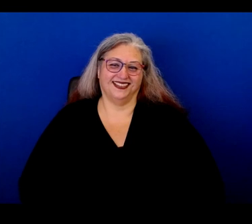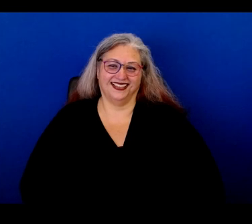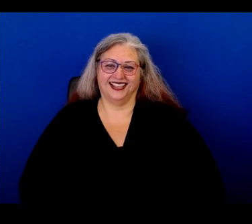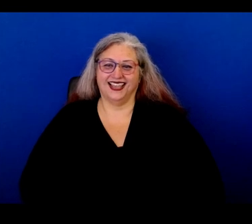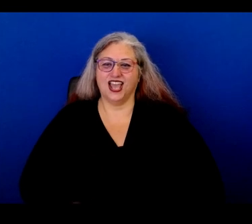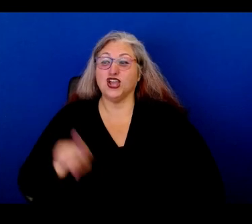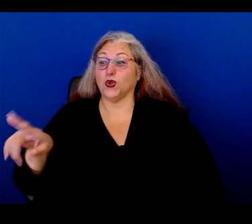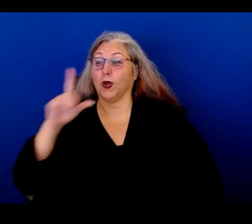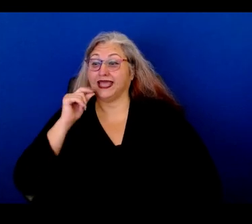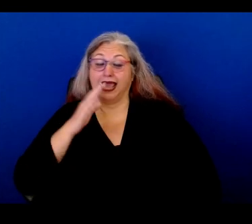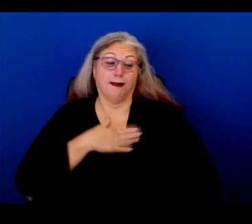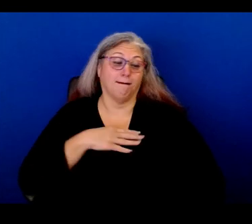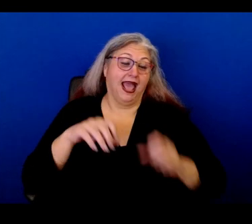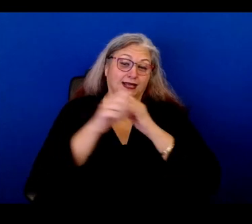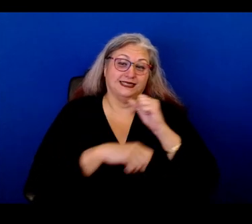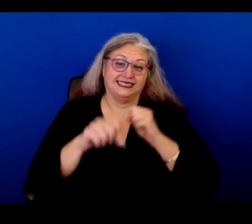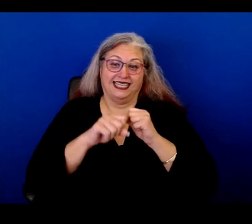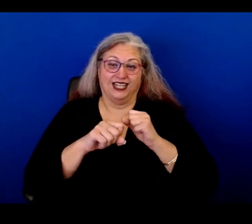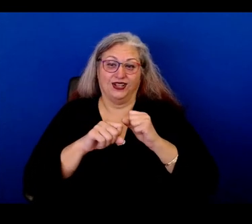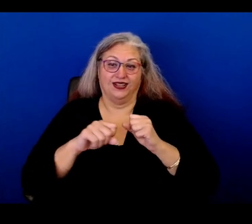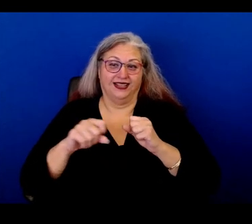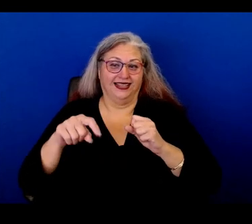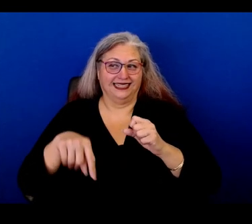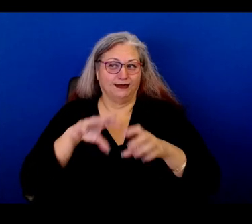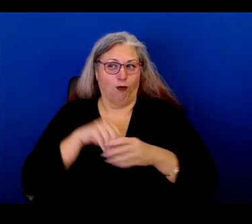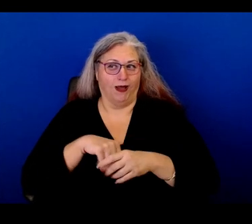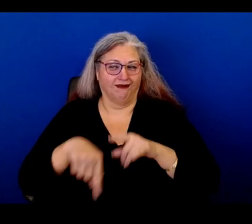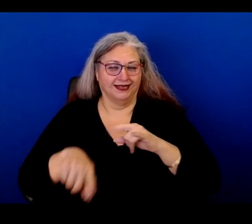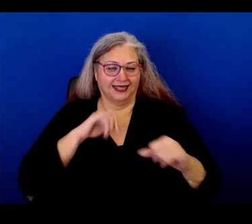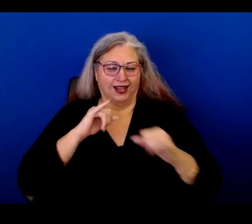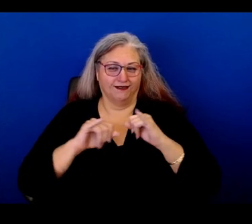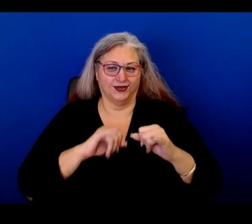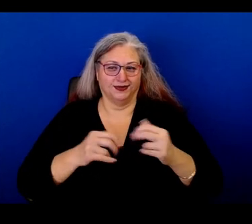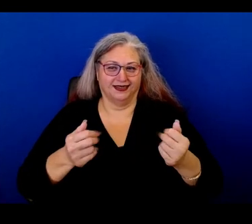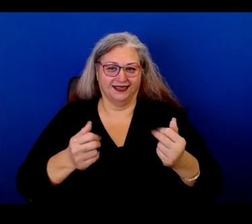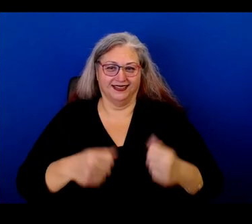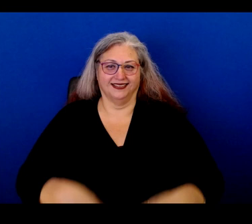your no, cat thanks. And my mosquito are really like a significant part of this interview.